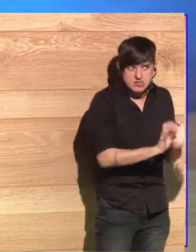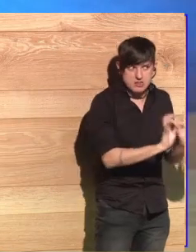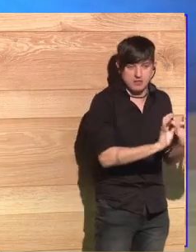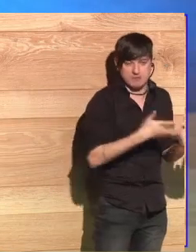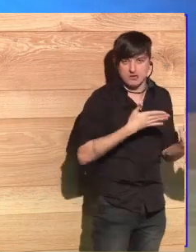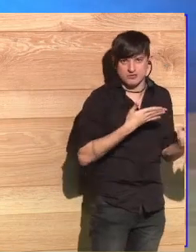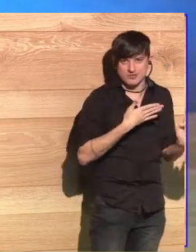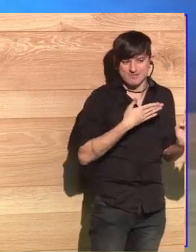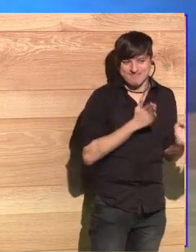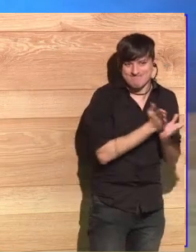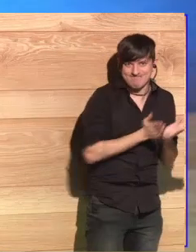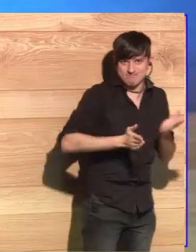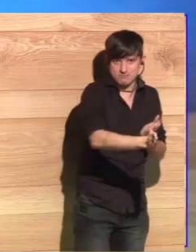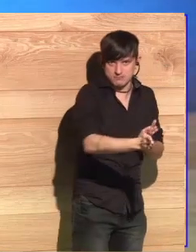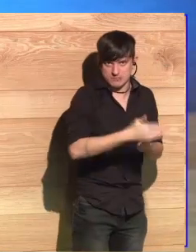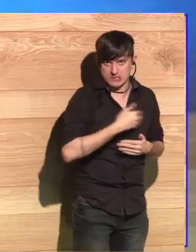know.